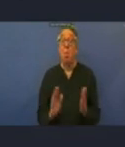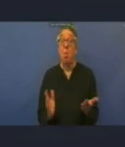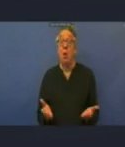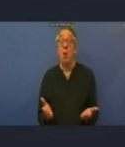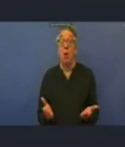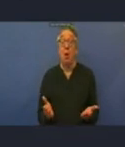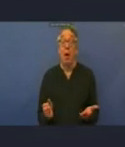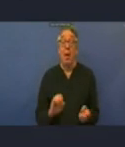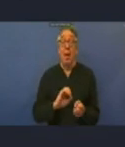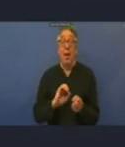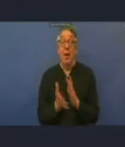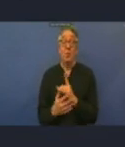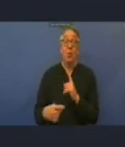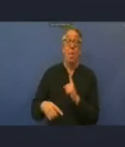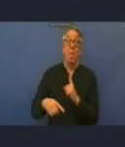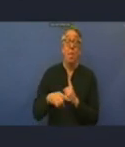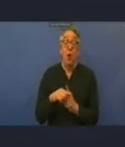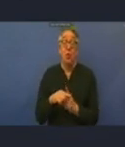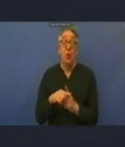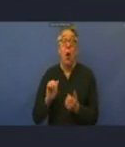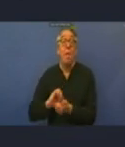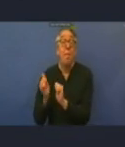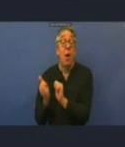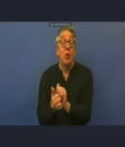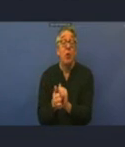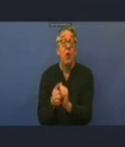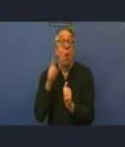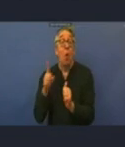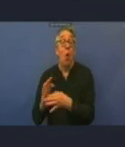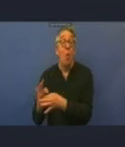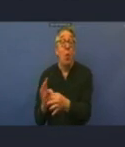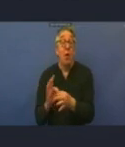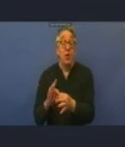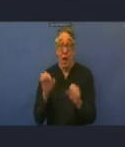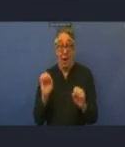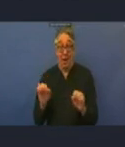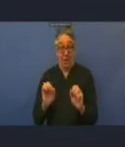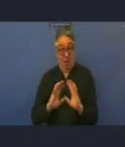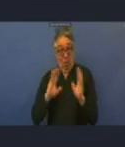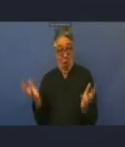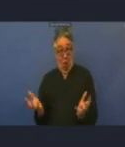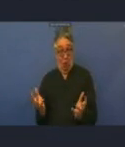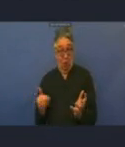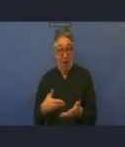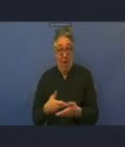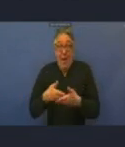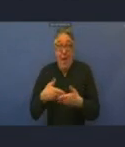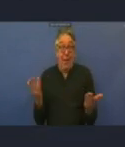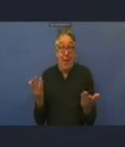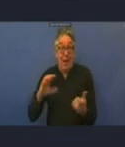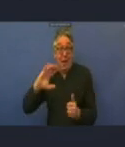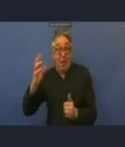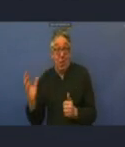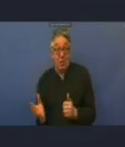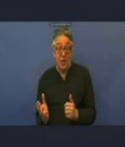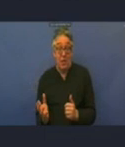collaboration partnership for cooperation is open all over the world. So all countries can participate, all organizations from our countries. The only